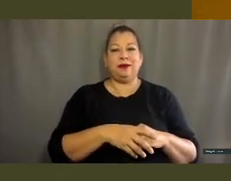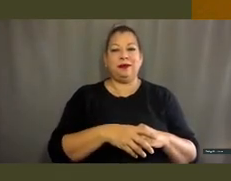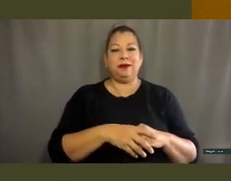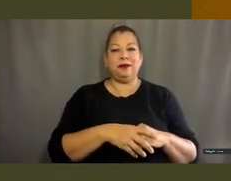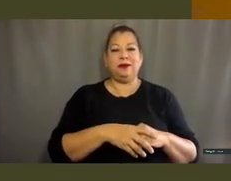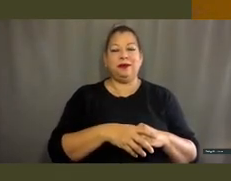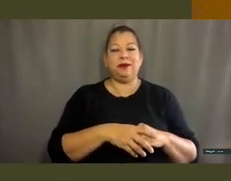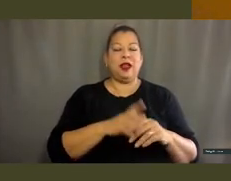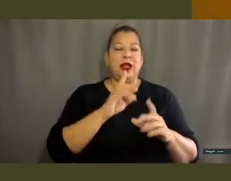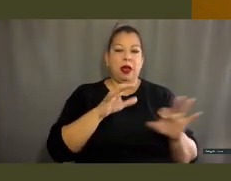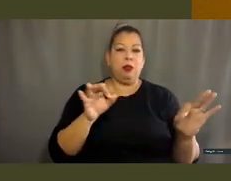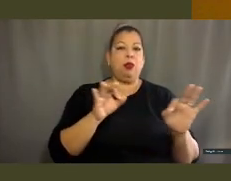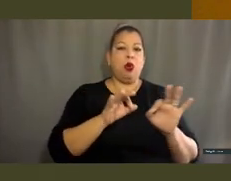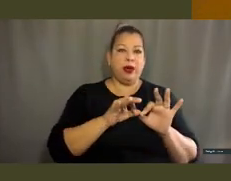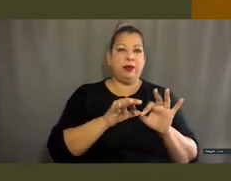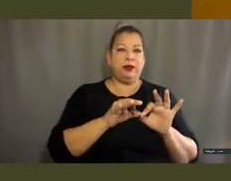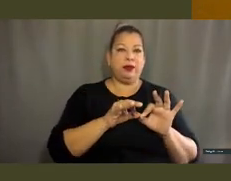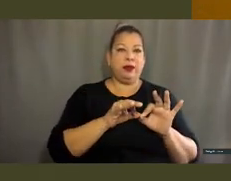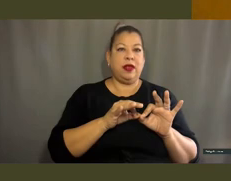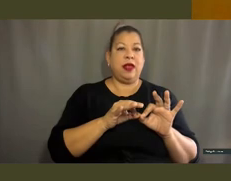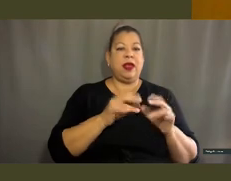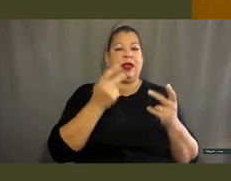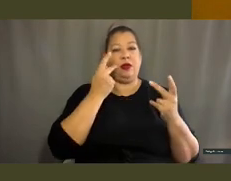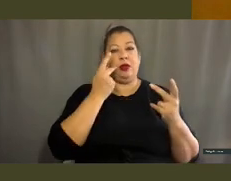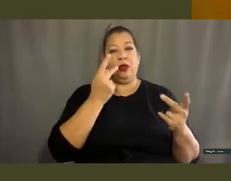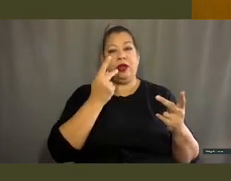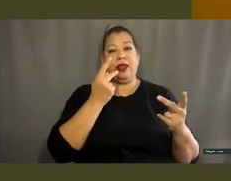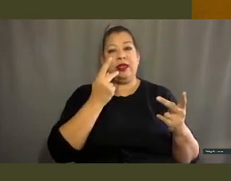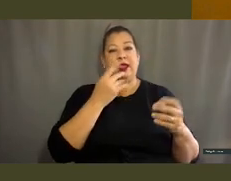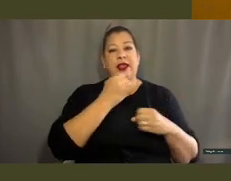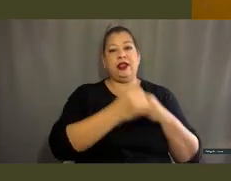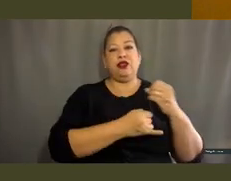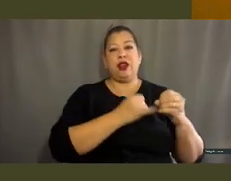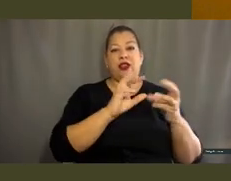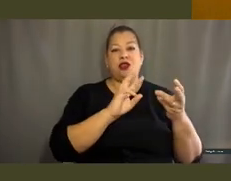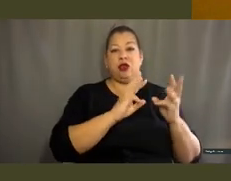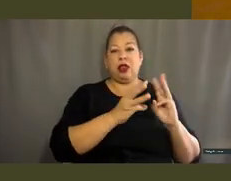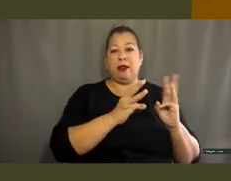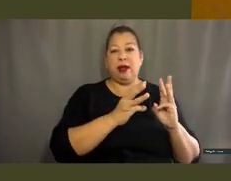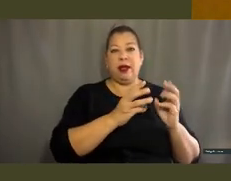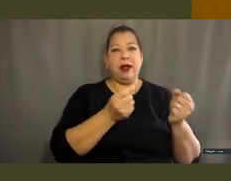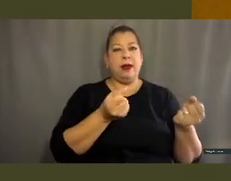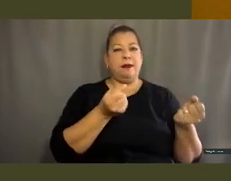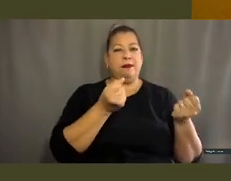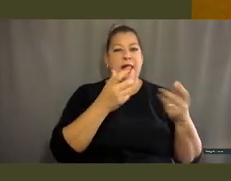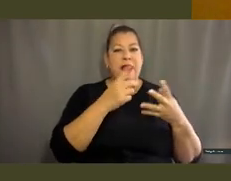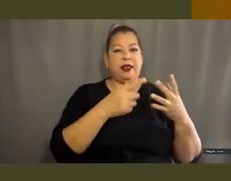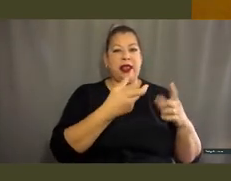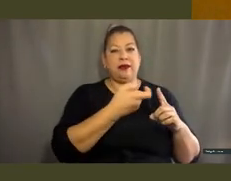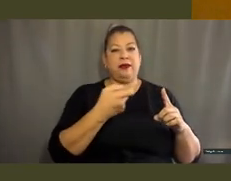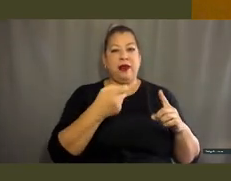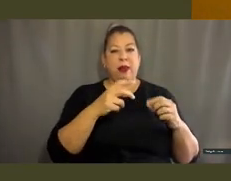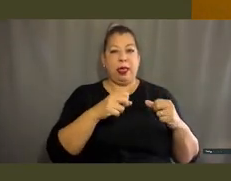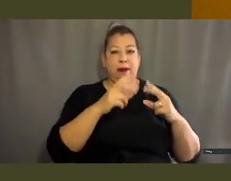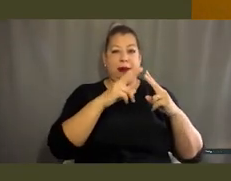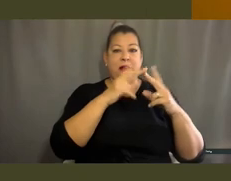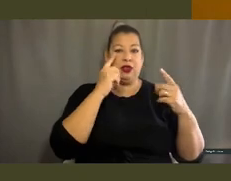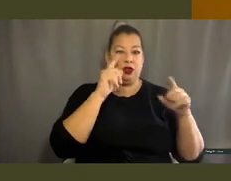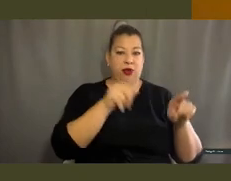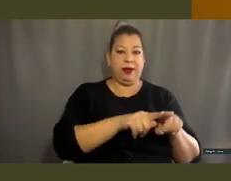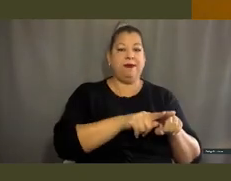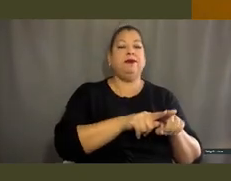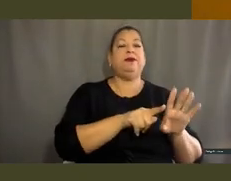It's important in the sense that if you look at the national climate plans, the NDCs that have been submitted both in Paris and the new ones here for Glasgow, the number